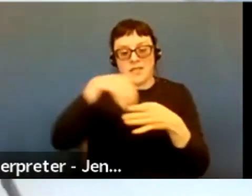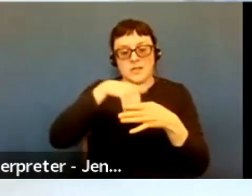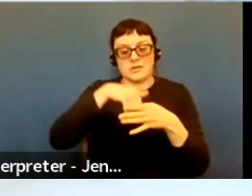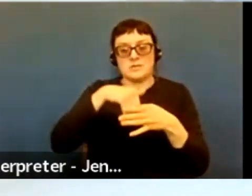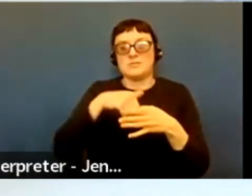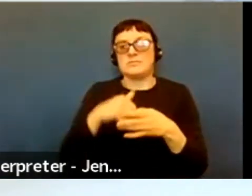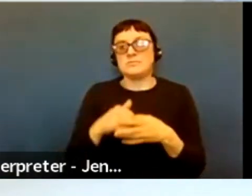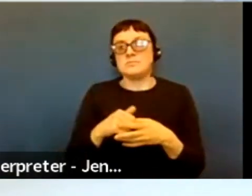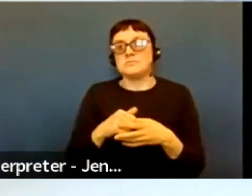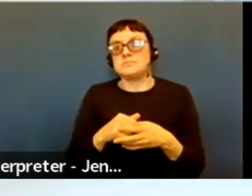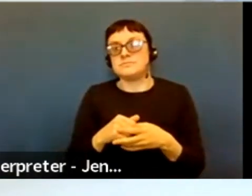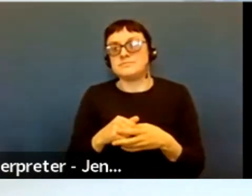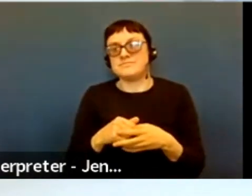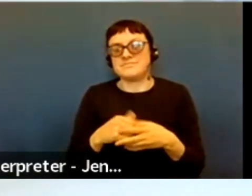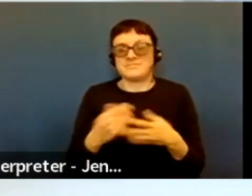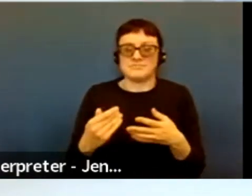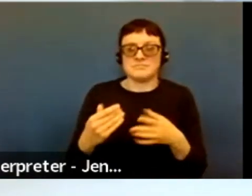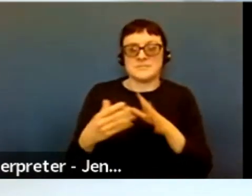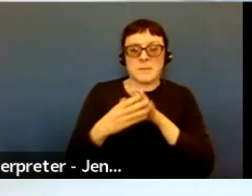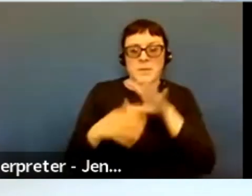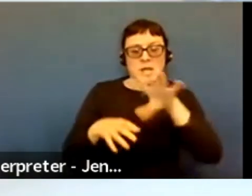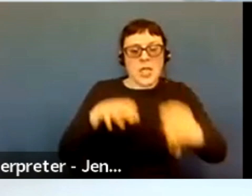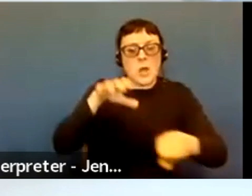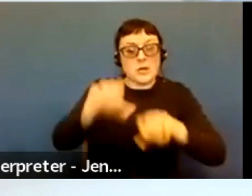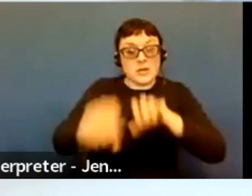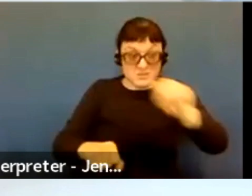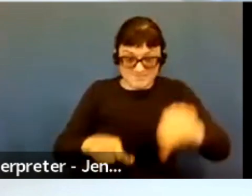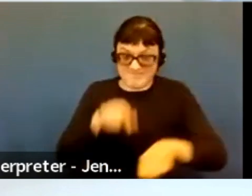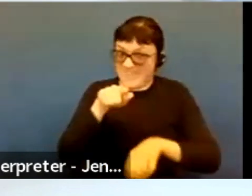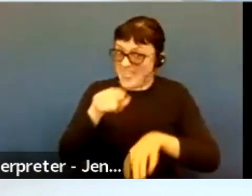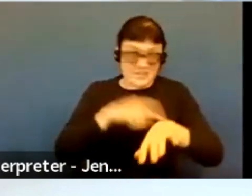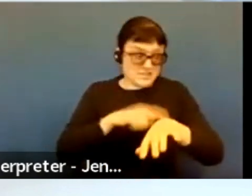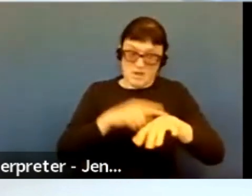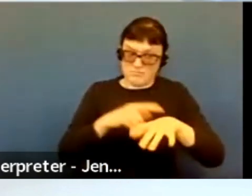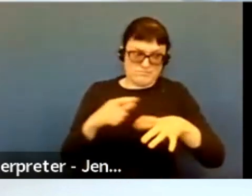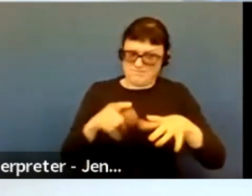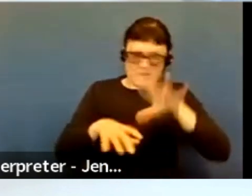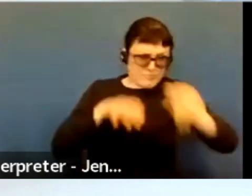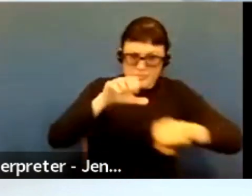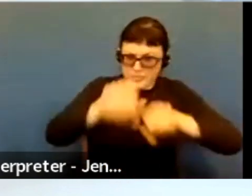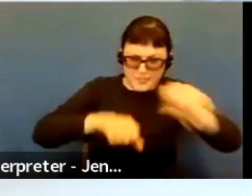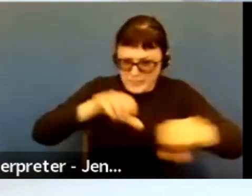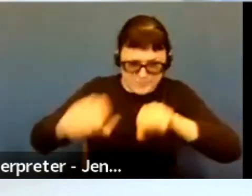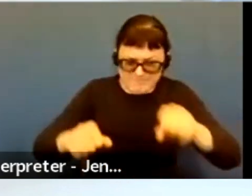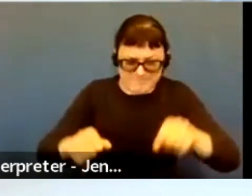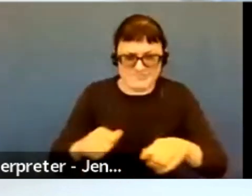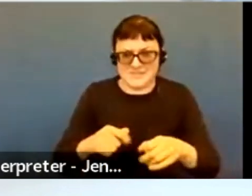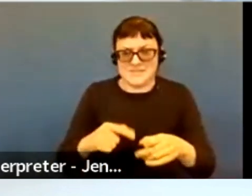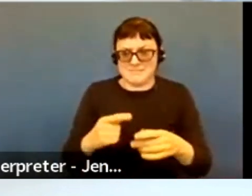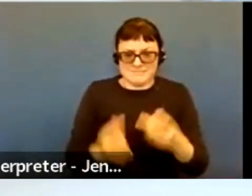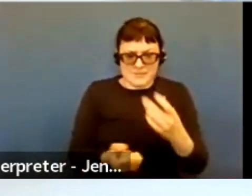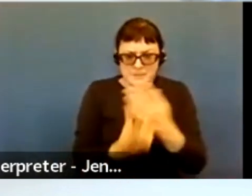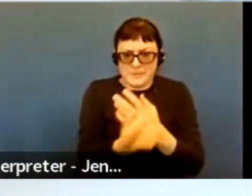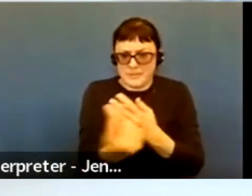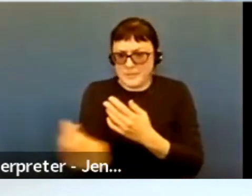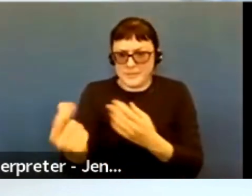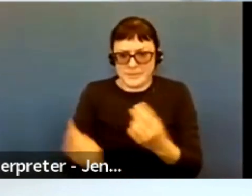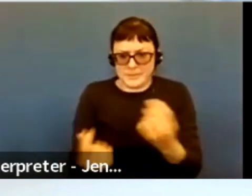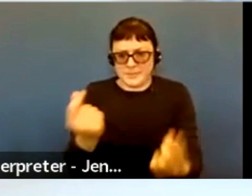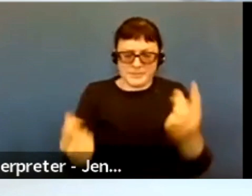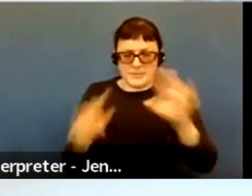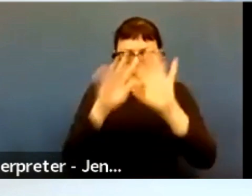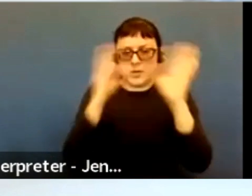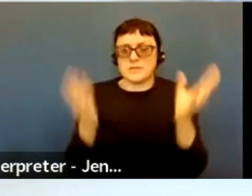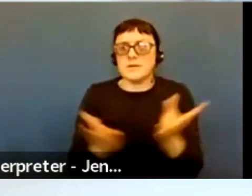that, because of course, you know, obviously, colonialism was actually in full force when Shakespeare was writing these plays. It was really,